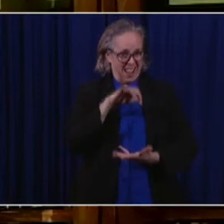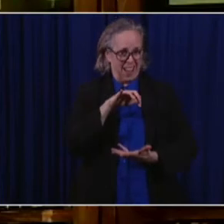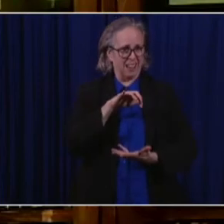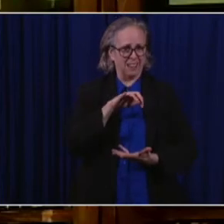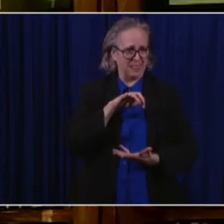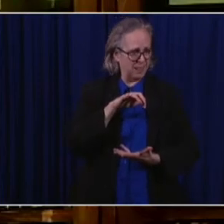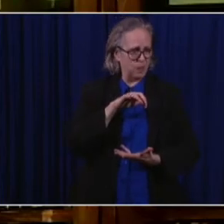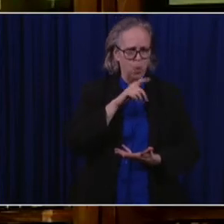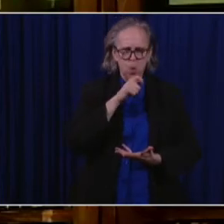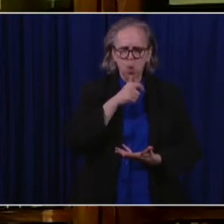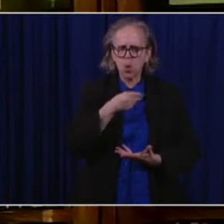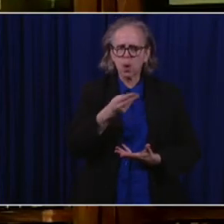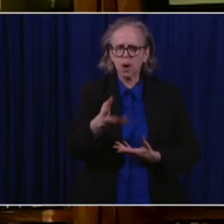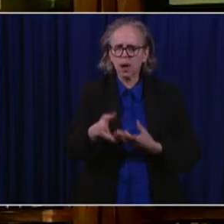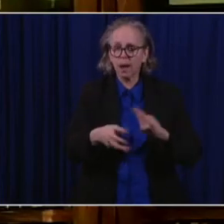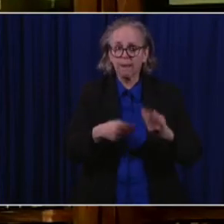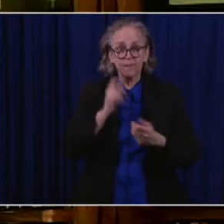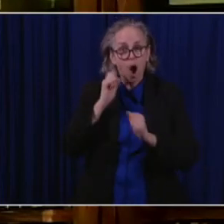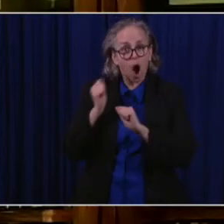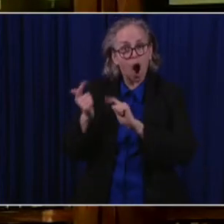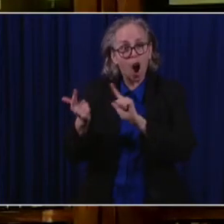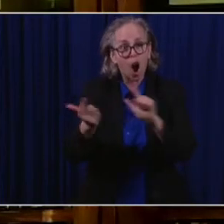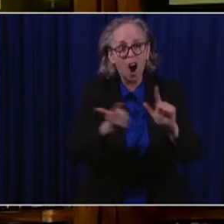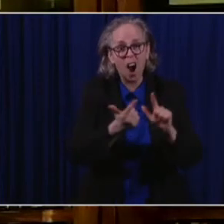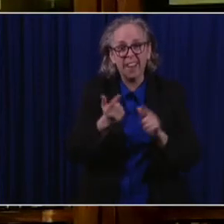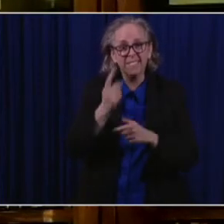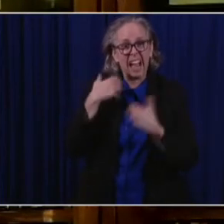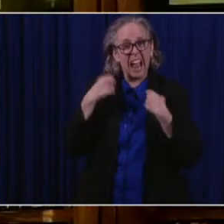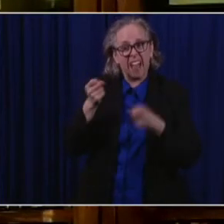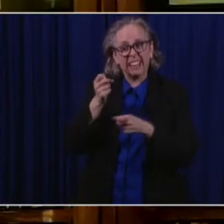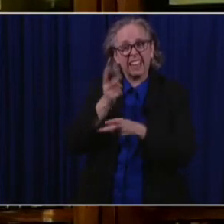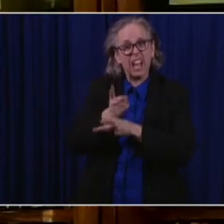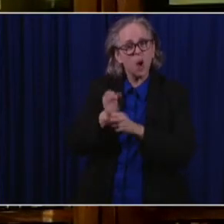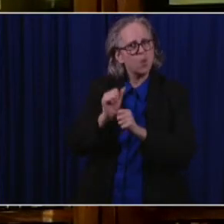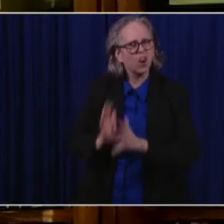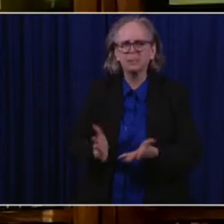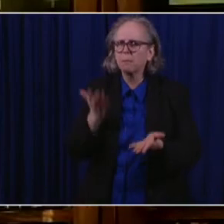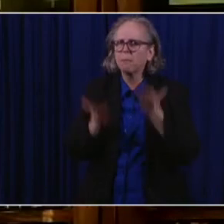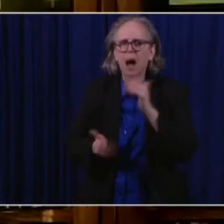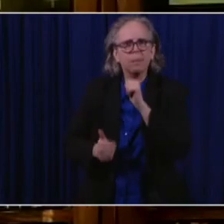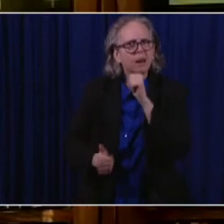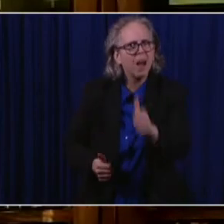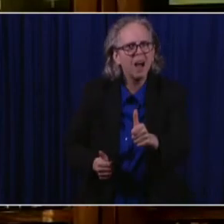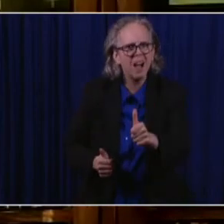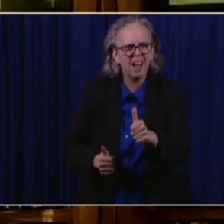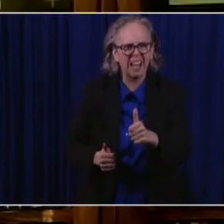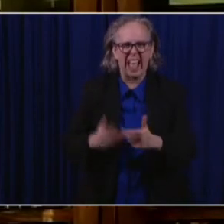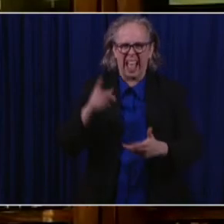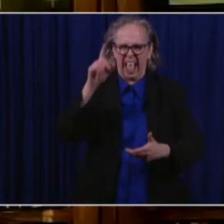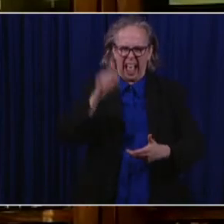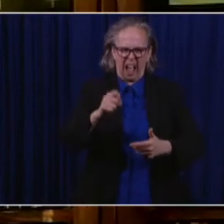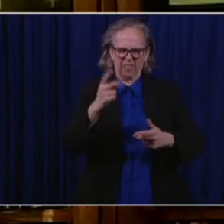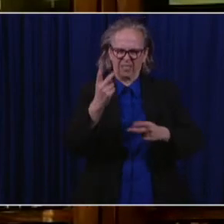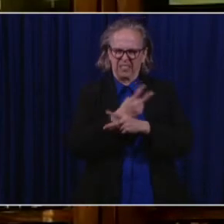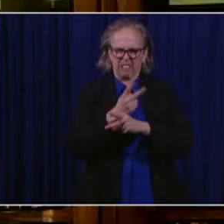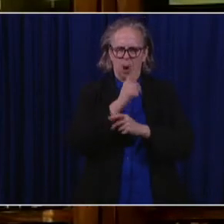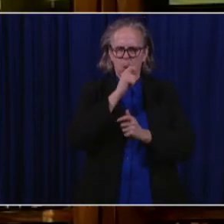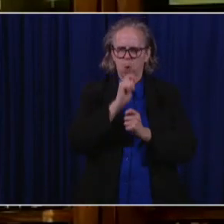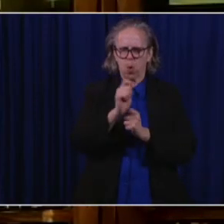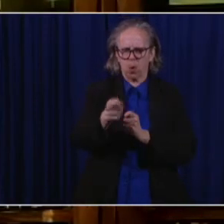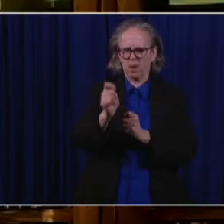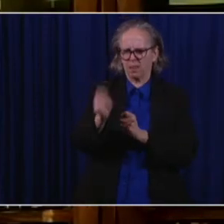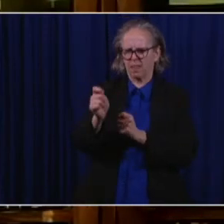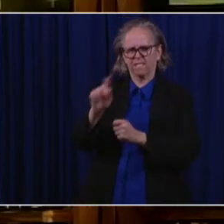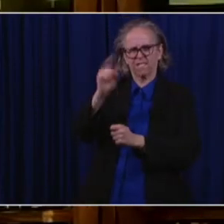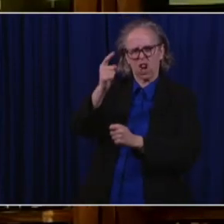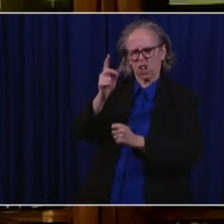to vaccinate all healthcare workers, much less even a substantial portion of the state of Ohio. So even though we may not be like you saw in Northern Italy, where